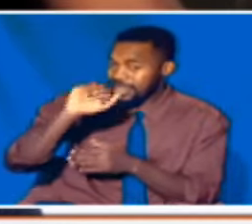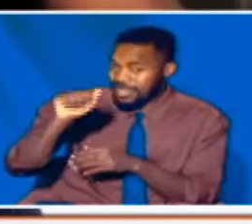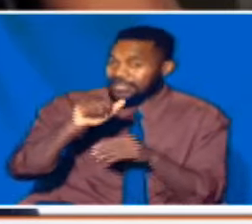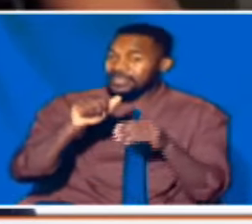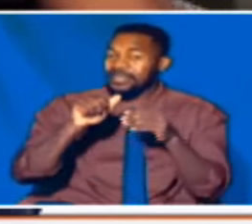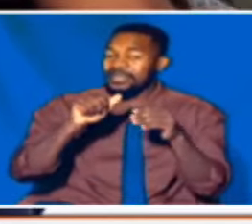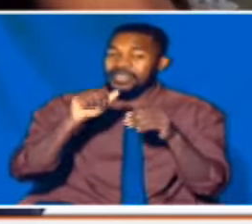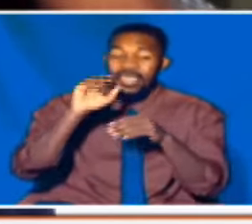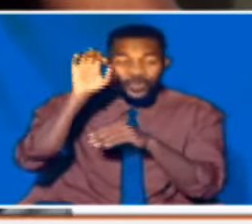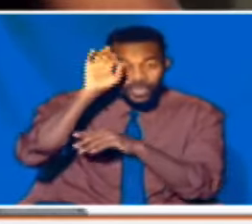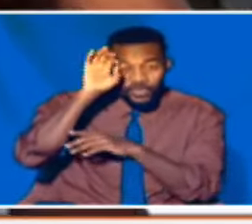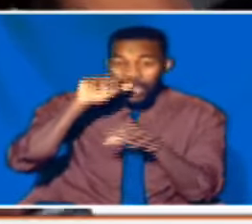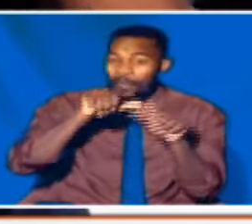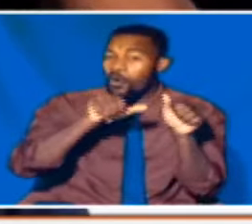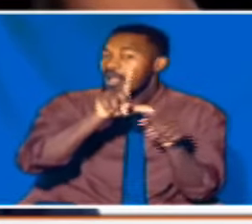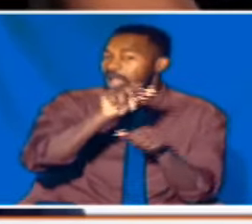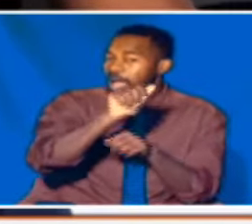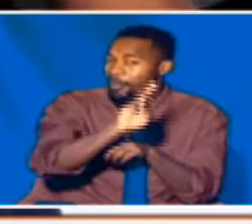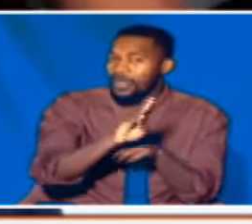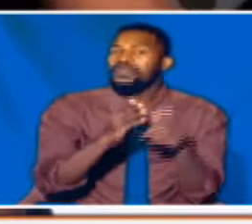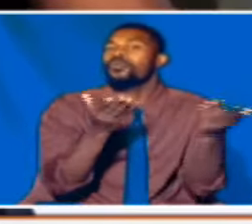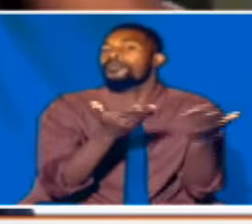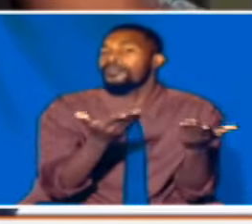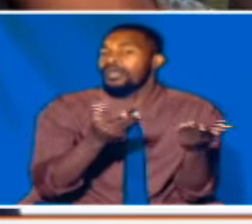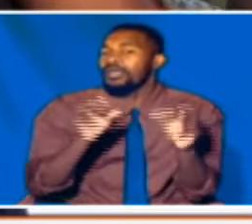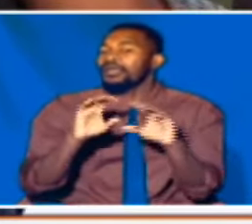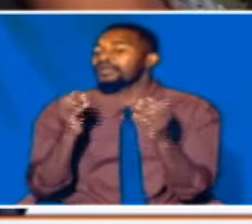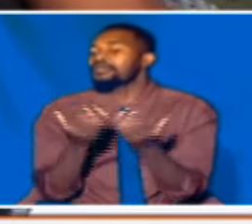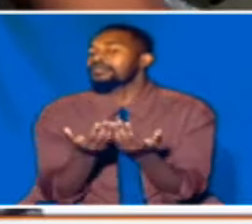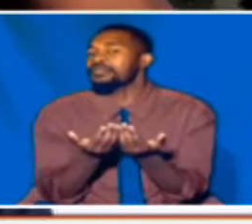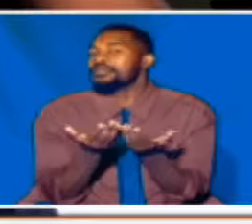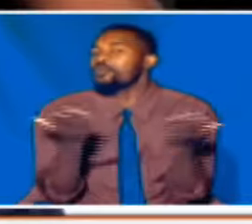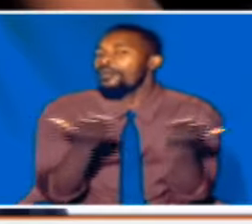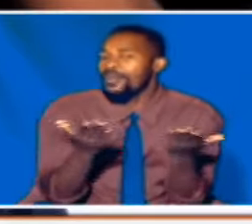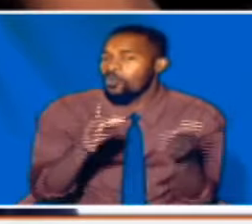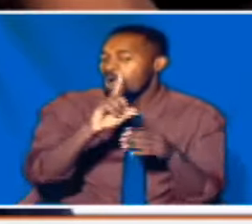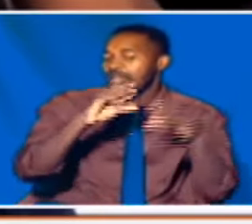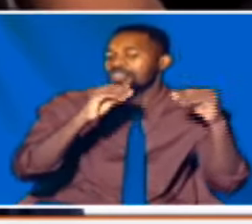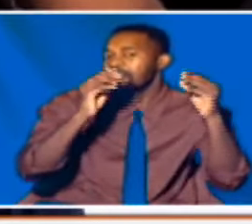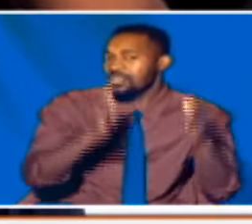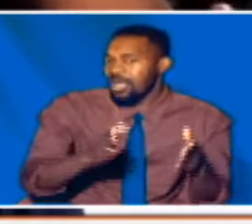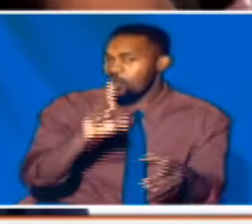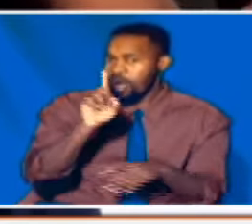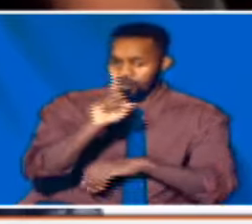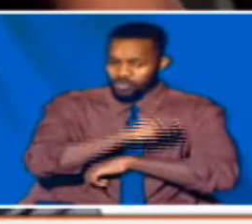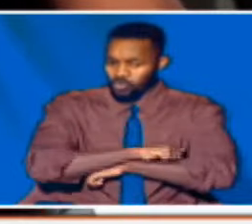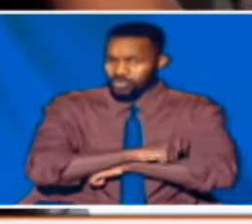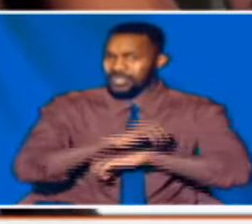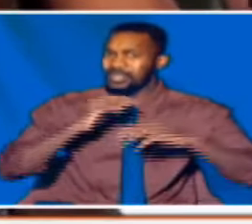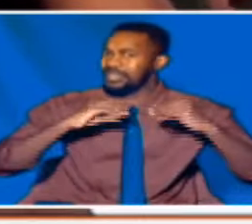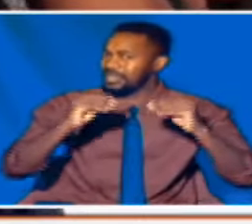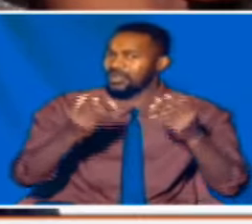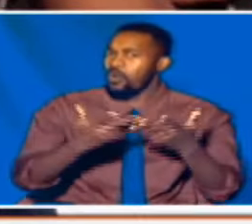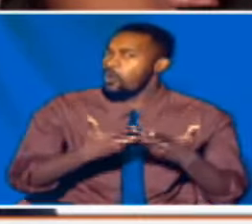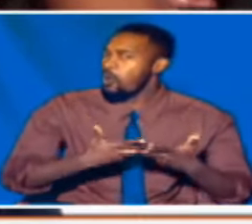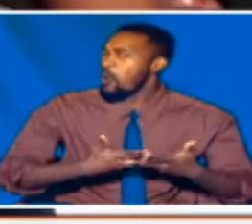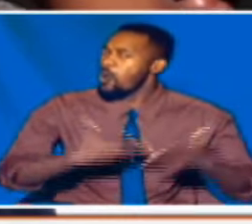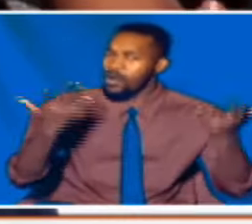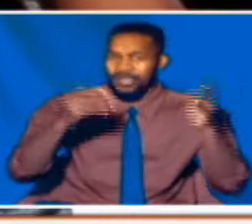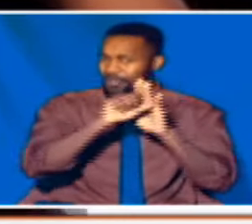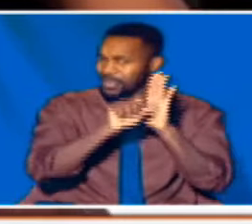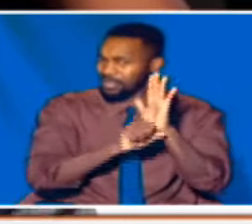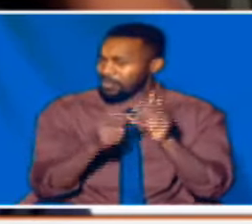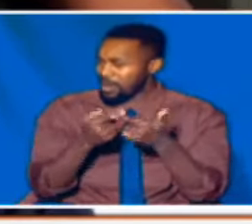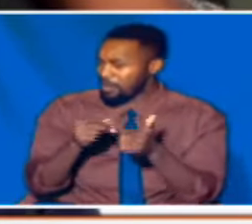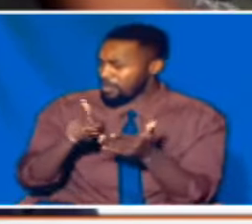he has talked about. Yes, yes, yes. Where are the classes that he has talked about? Yes. One teacher in the entire school. Yes. And he's not even paid well. How